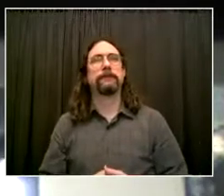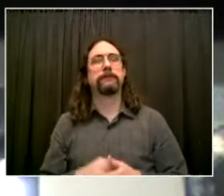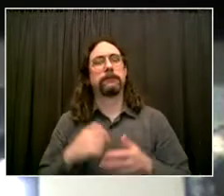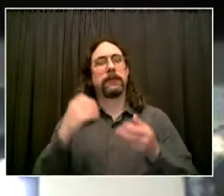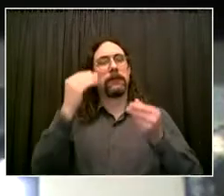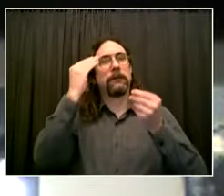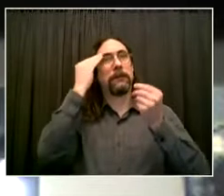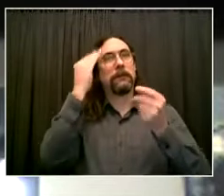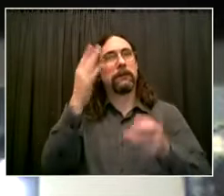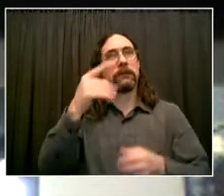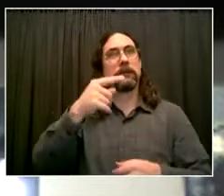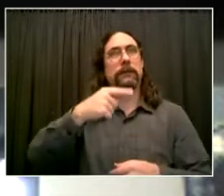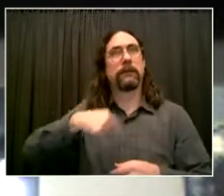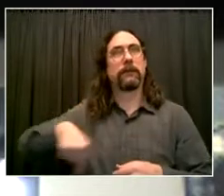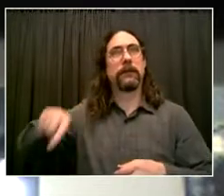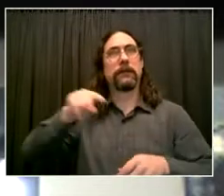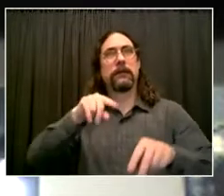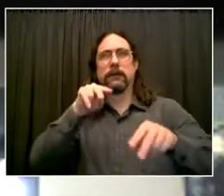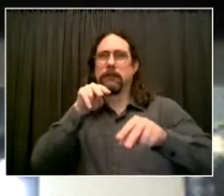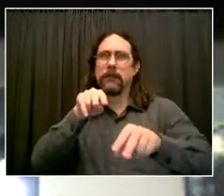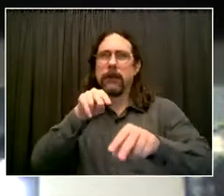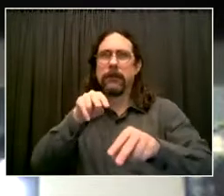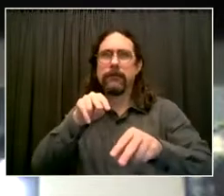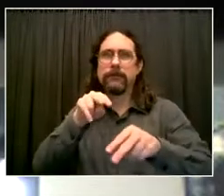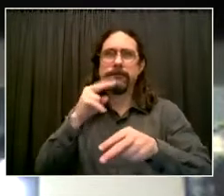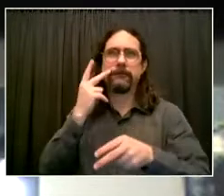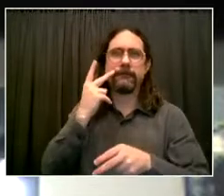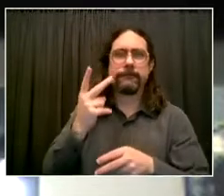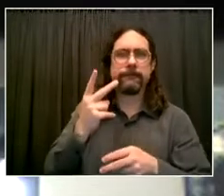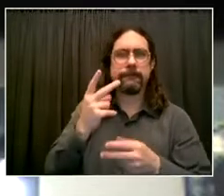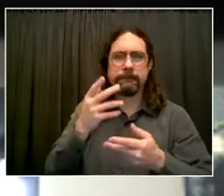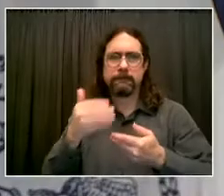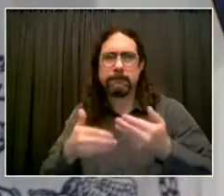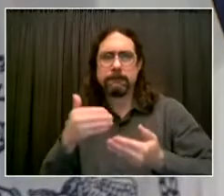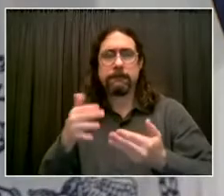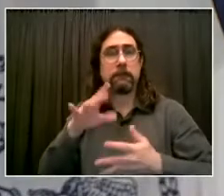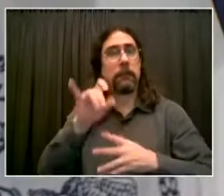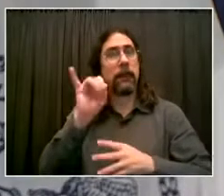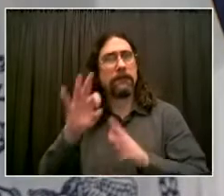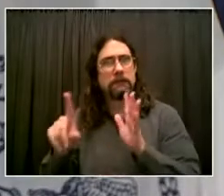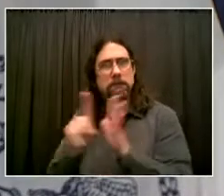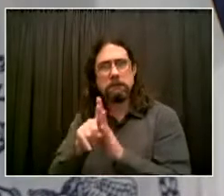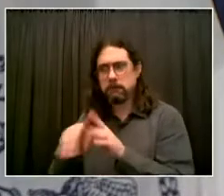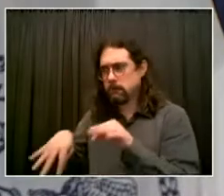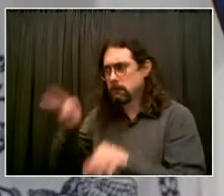everyone updated if our understanding changes. Thank you very much. Dr. Varma.